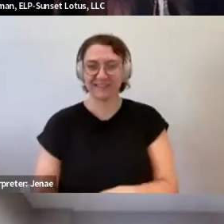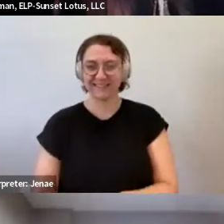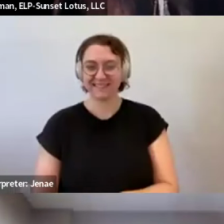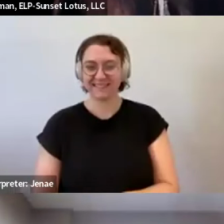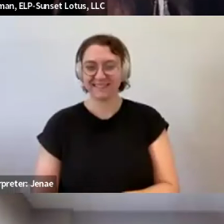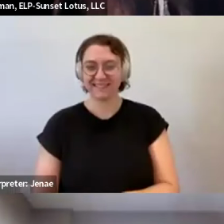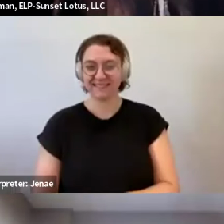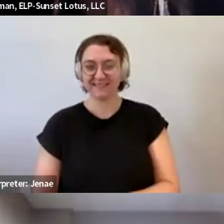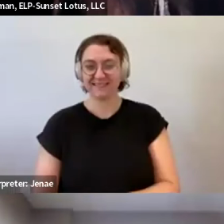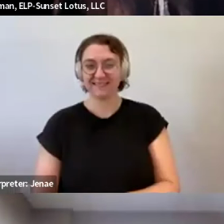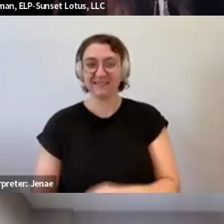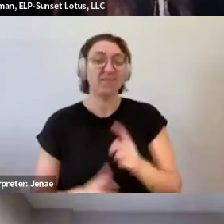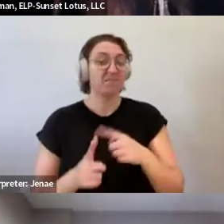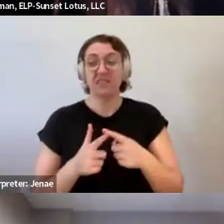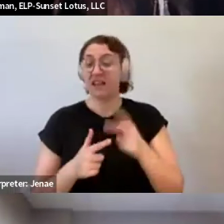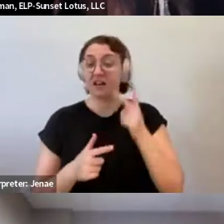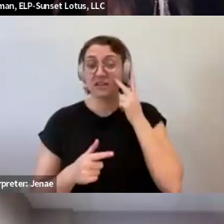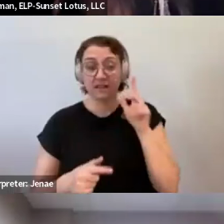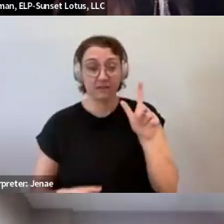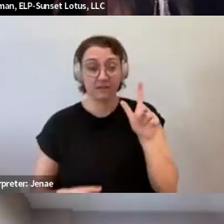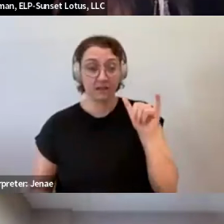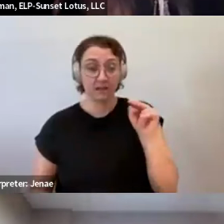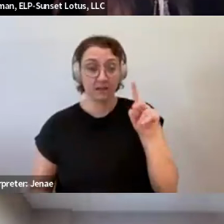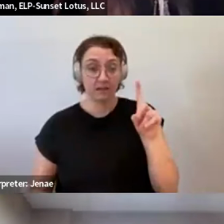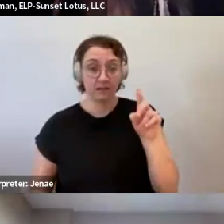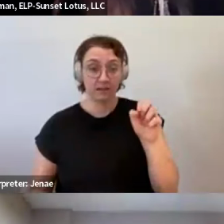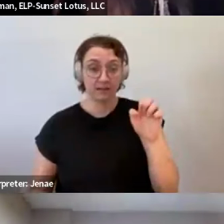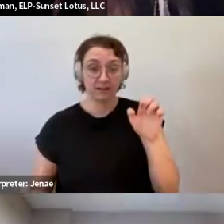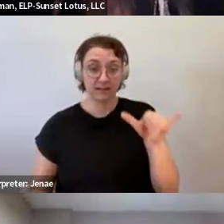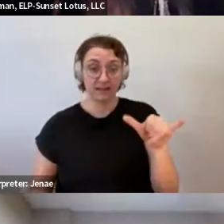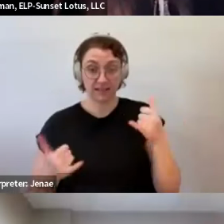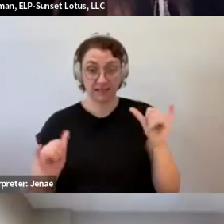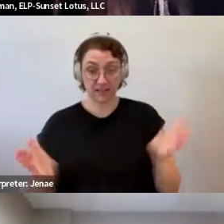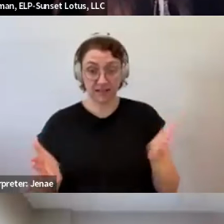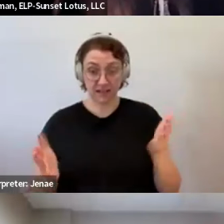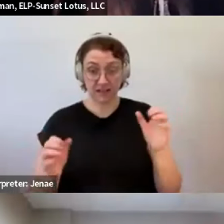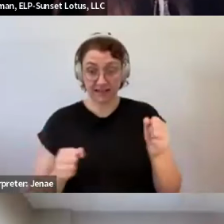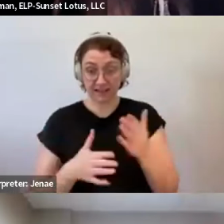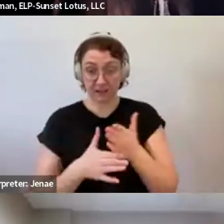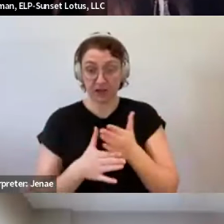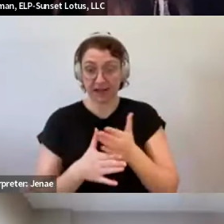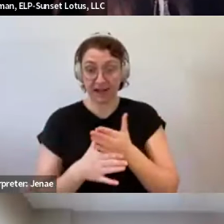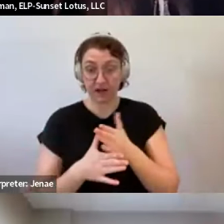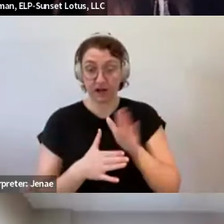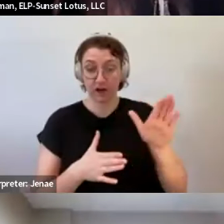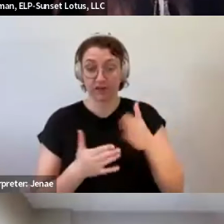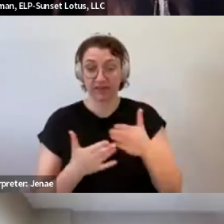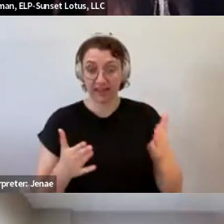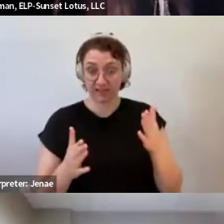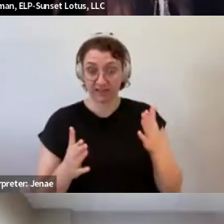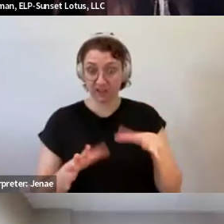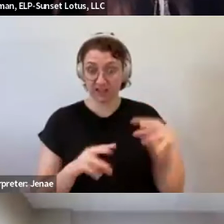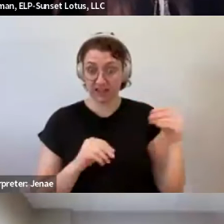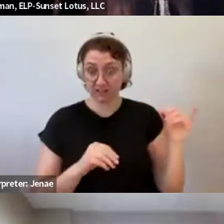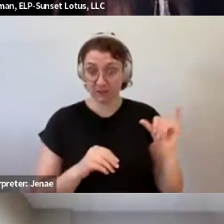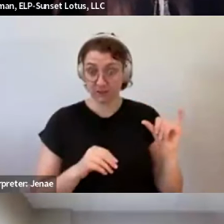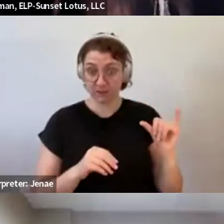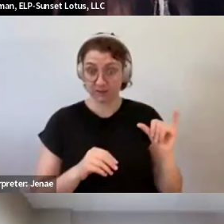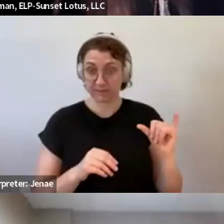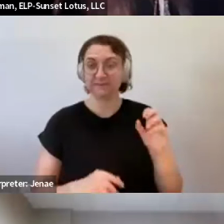And if not, then I'll go and see if Lindsay's still around because I can share her thing if she took off as well. All